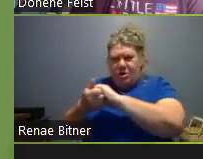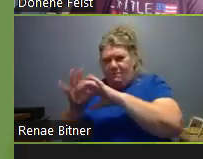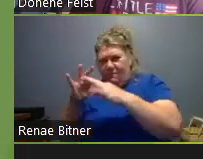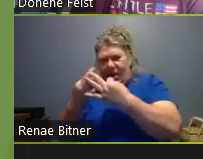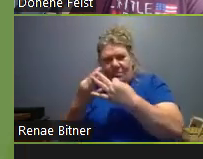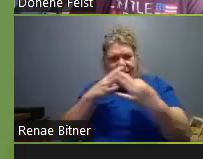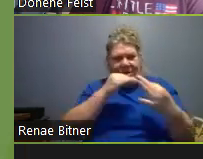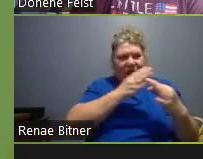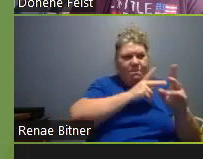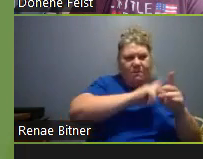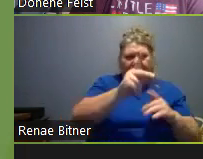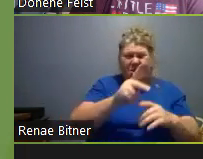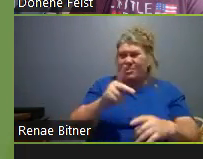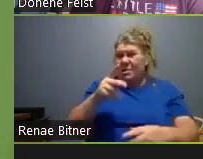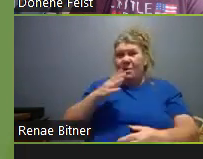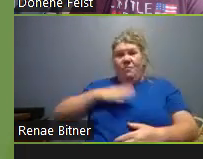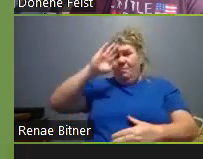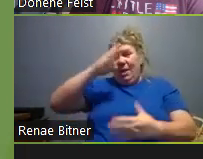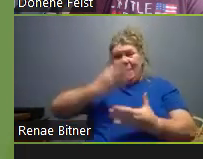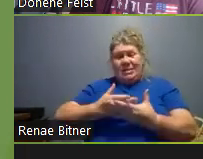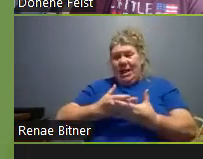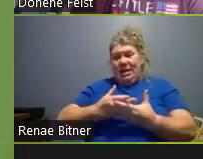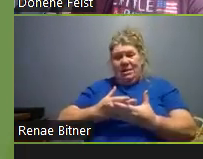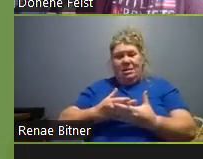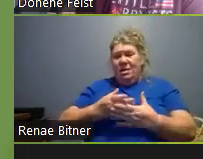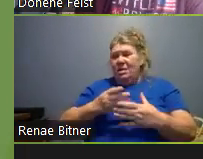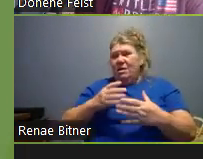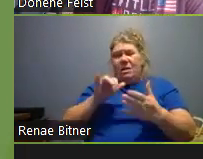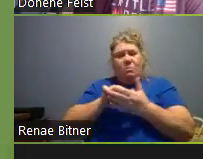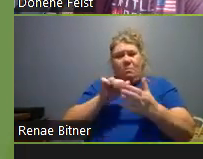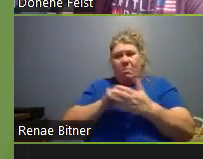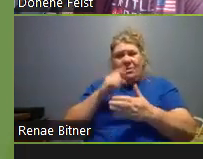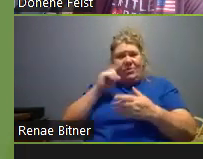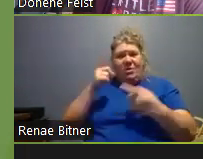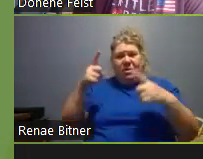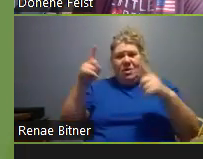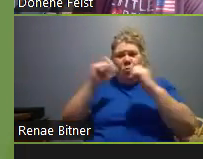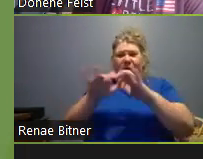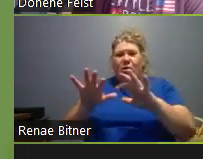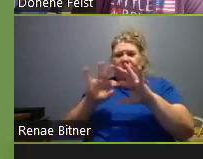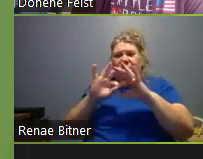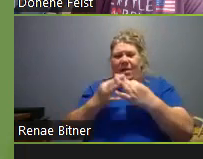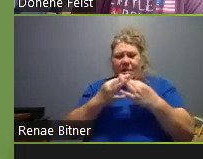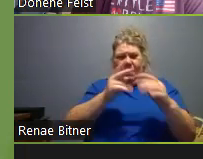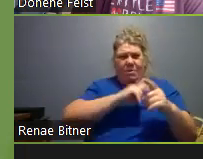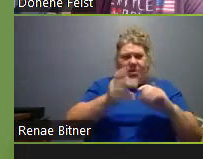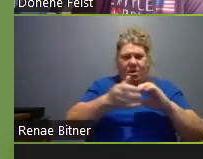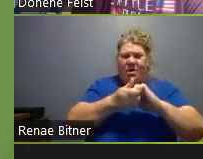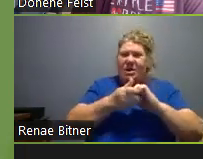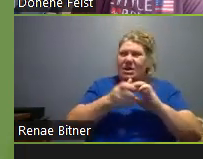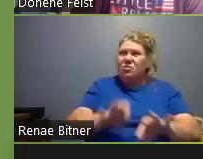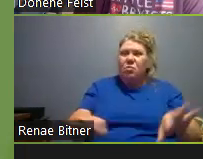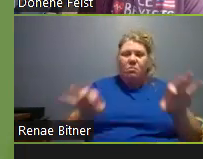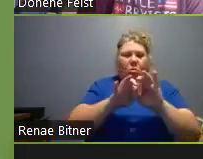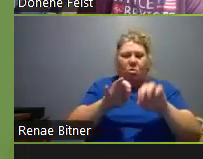been successful without that family professional partnership. So I just really want to stress that as well. A lot of